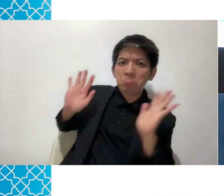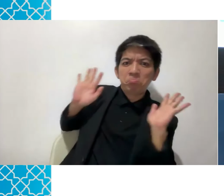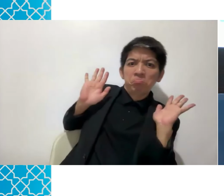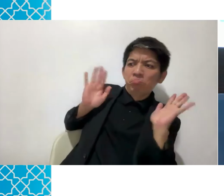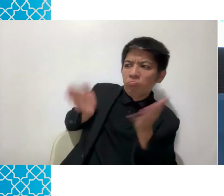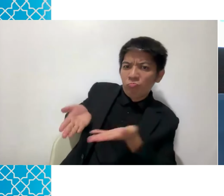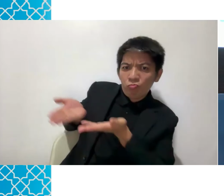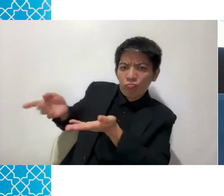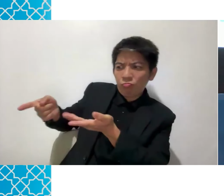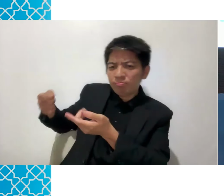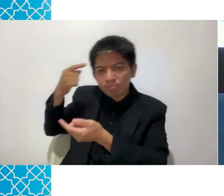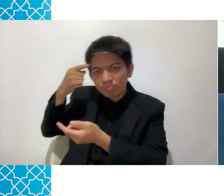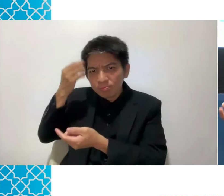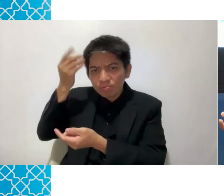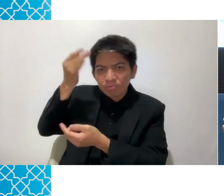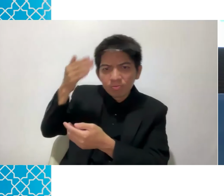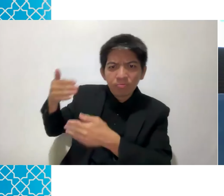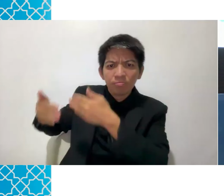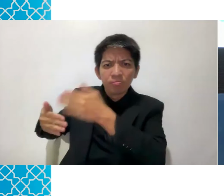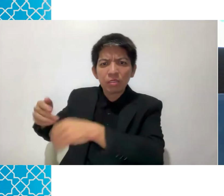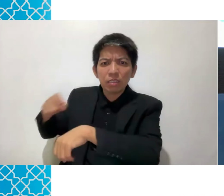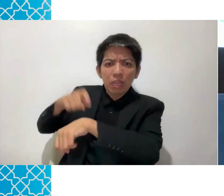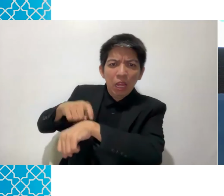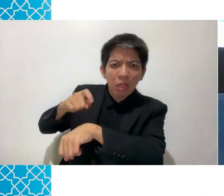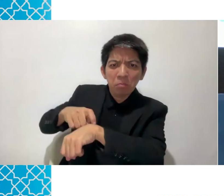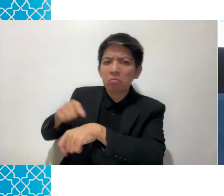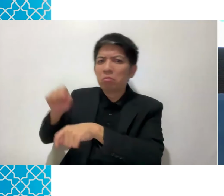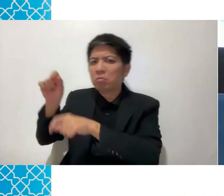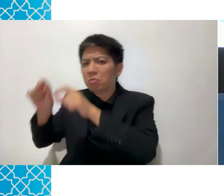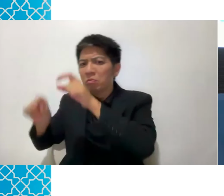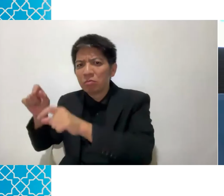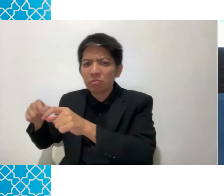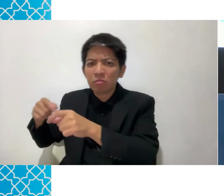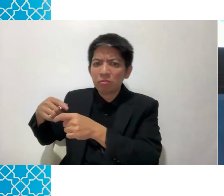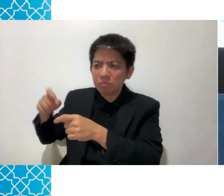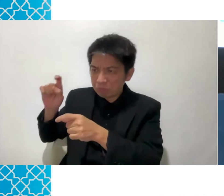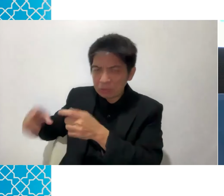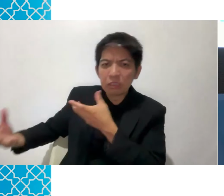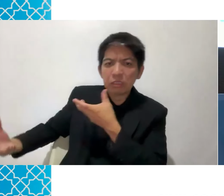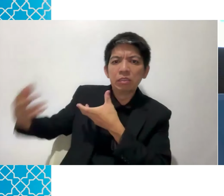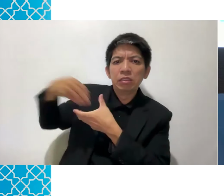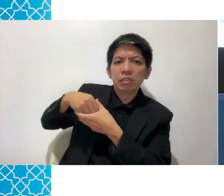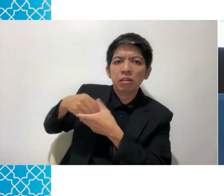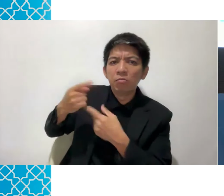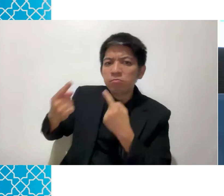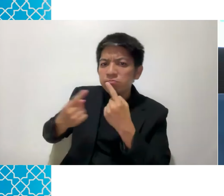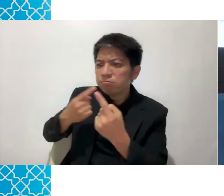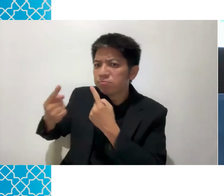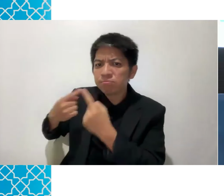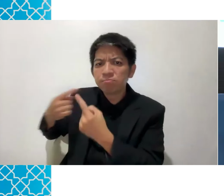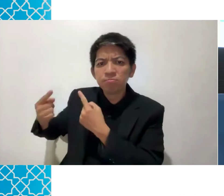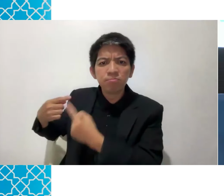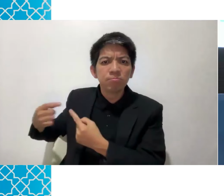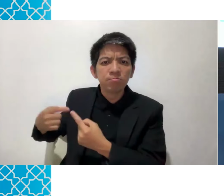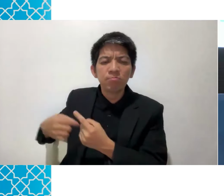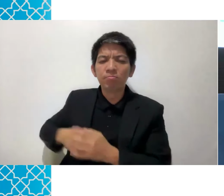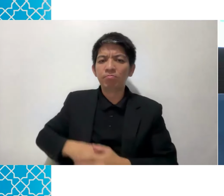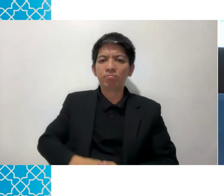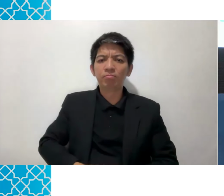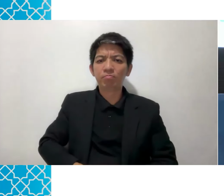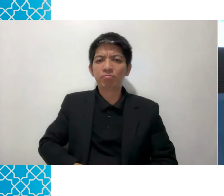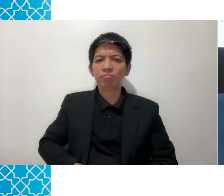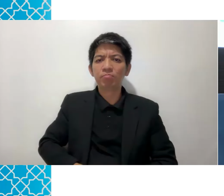not like, sectors like infrastructure or energy where you can really, have big tickets and so on.